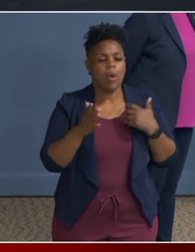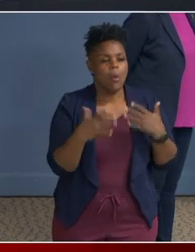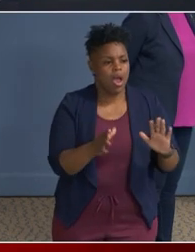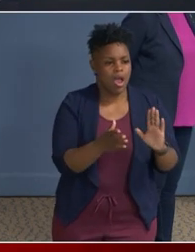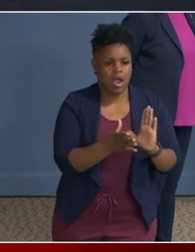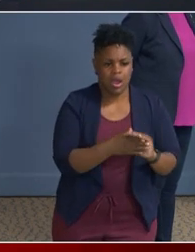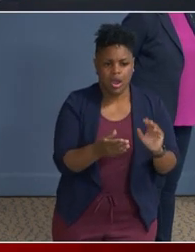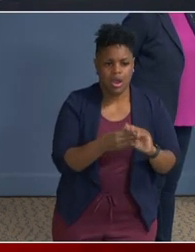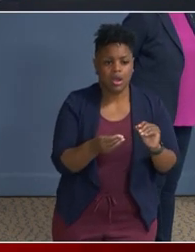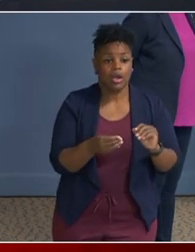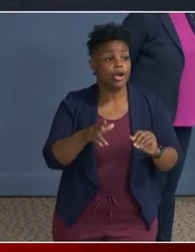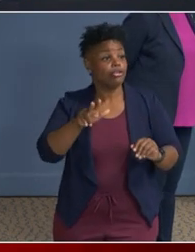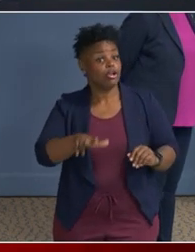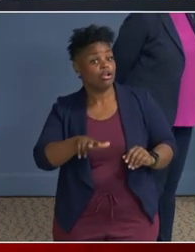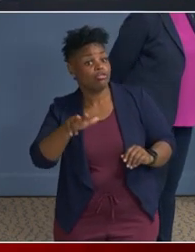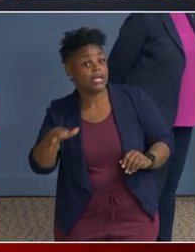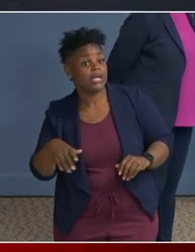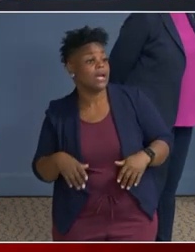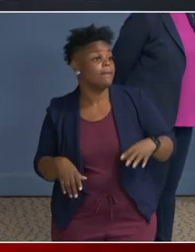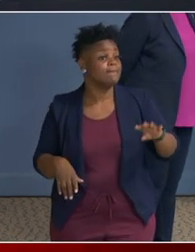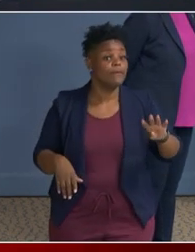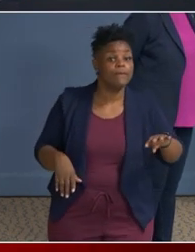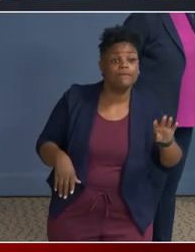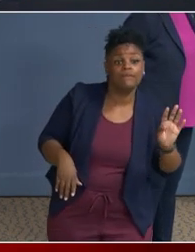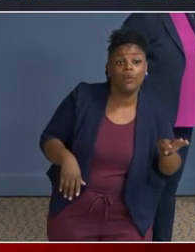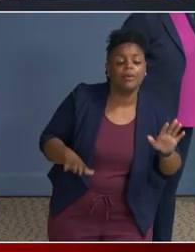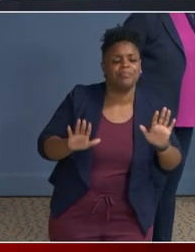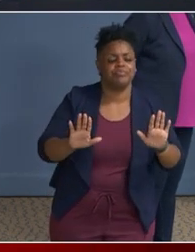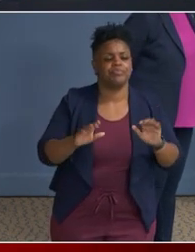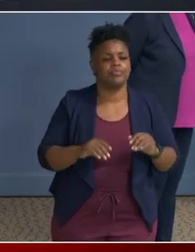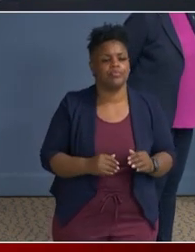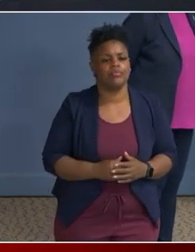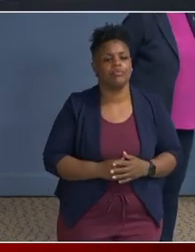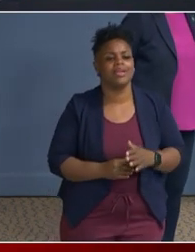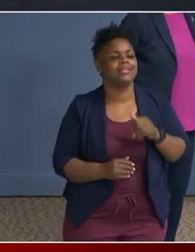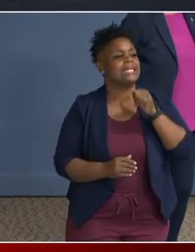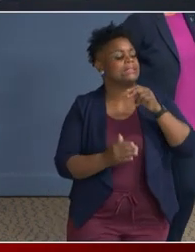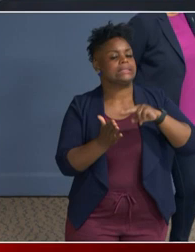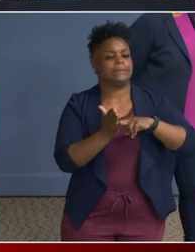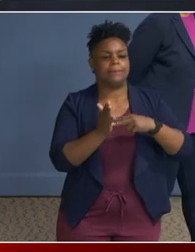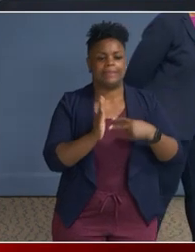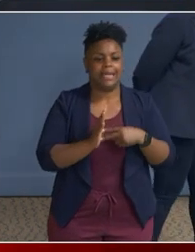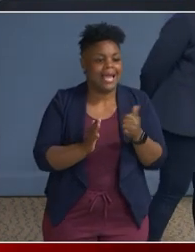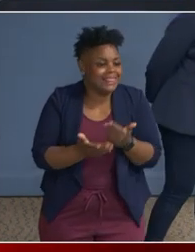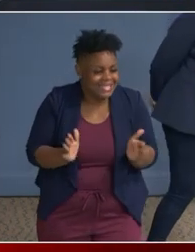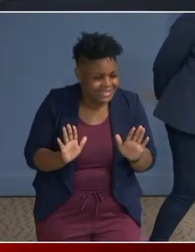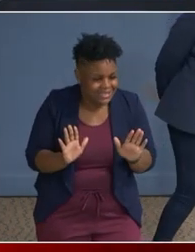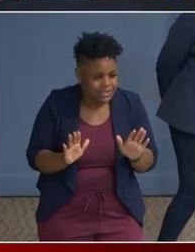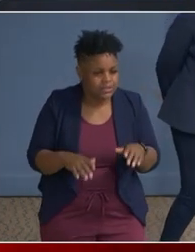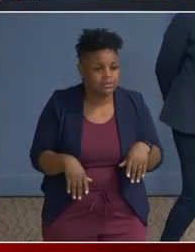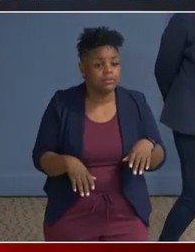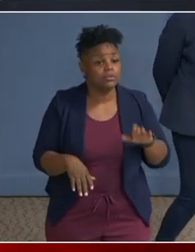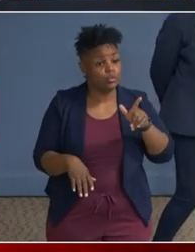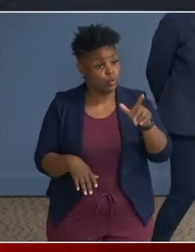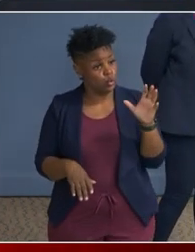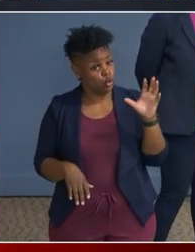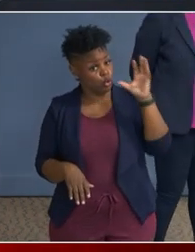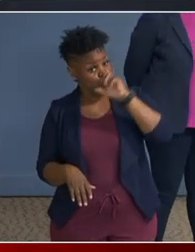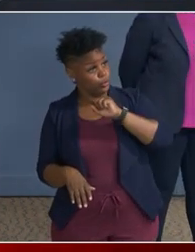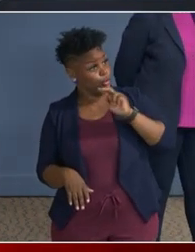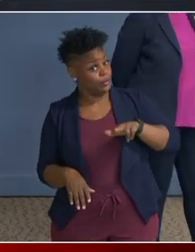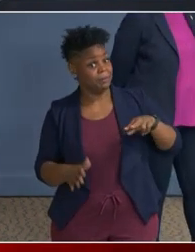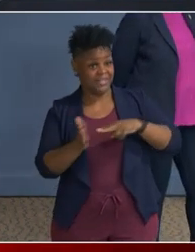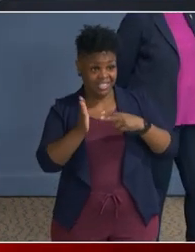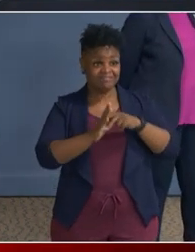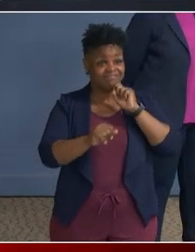33 or the 44, et cetera. So it would be erroneous to say that 33 cases reported today represents a